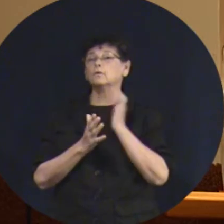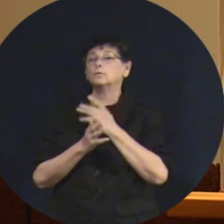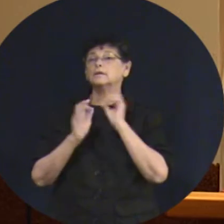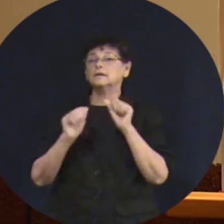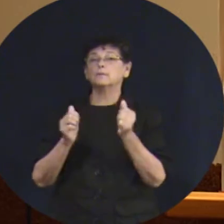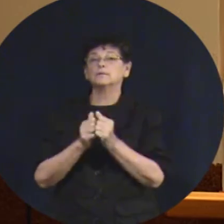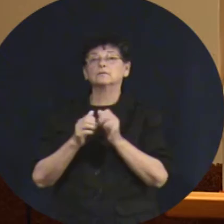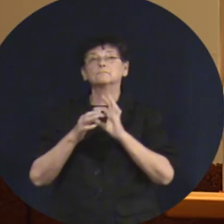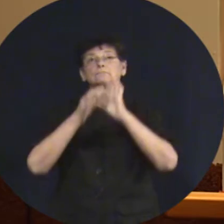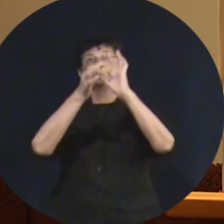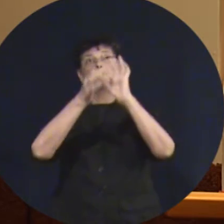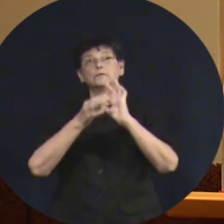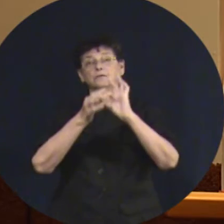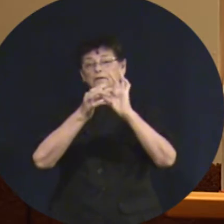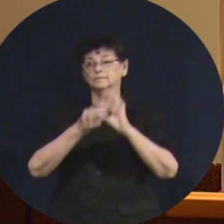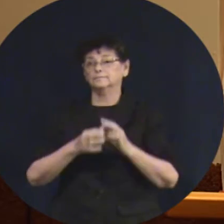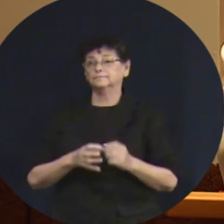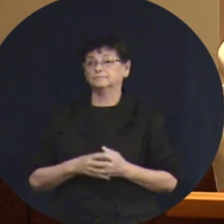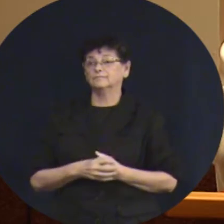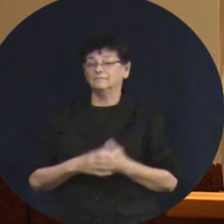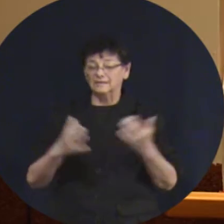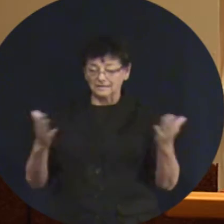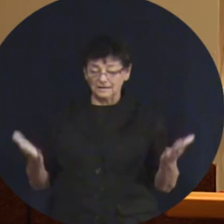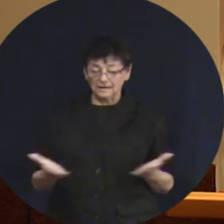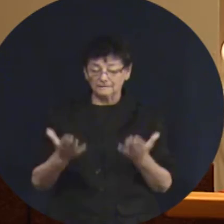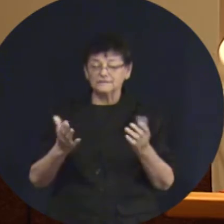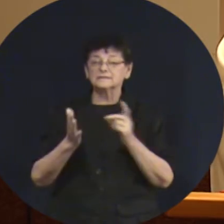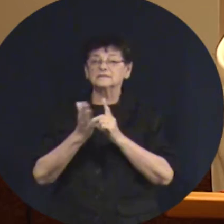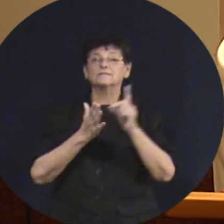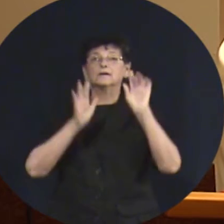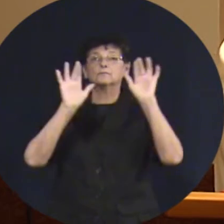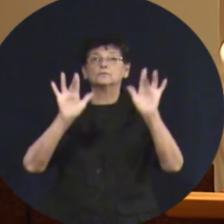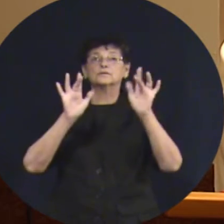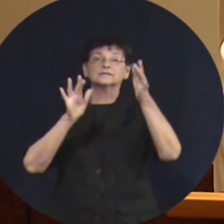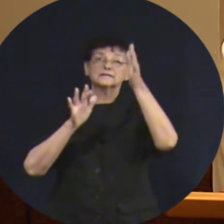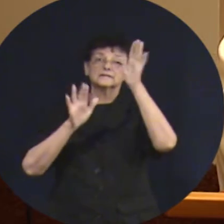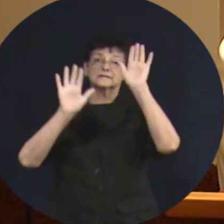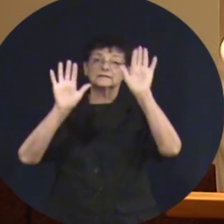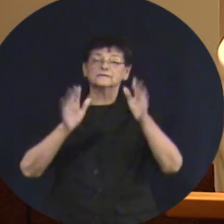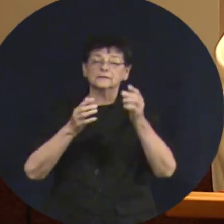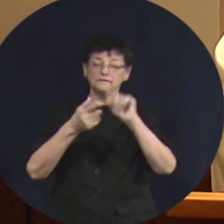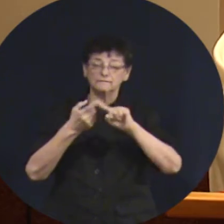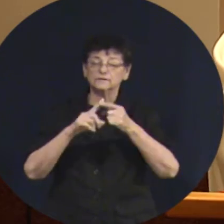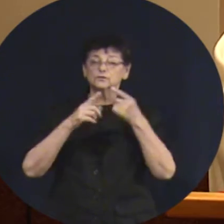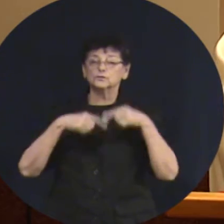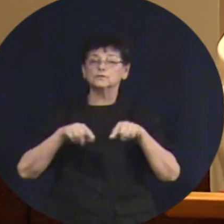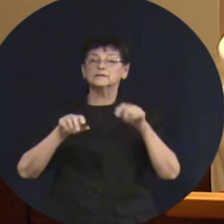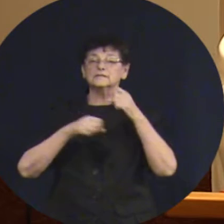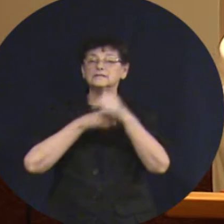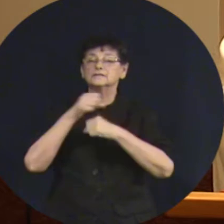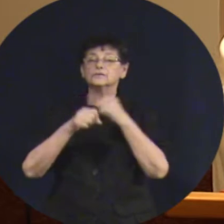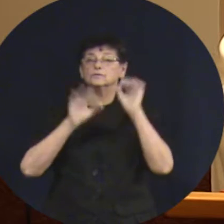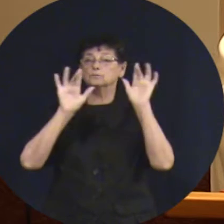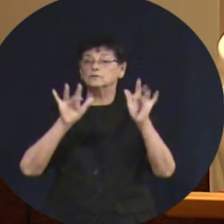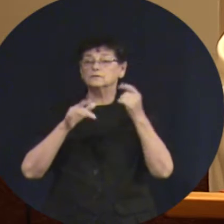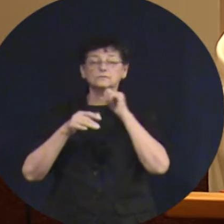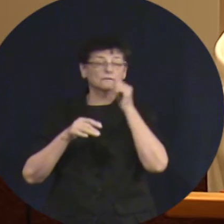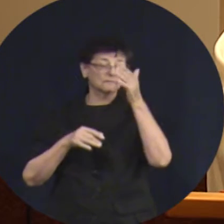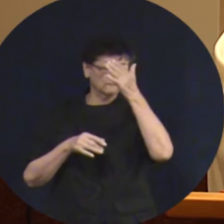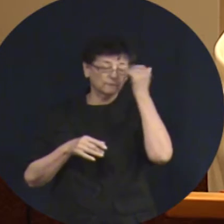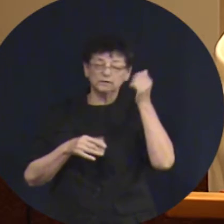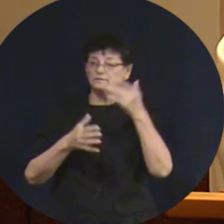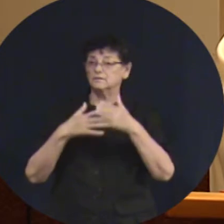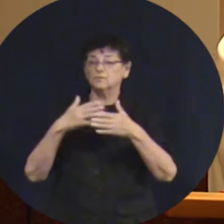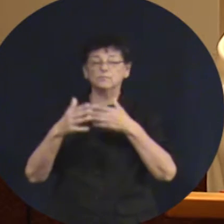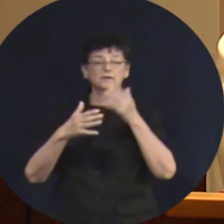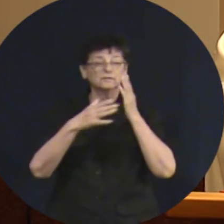be with him. On this Divine Mercy Sunday, friends, and during this year of mercy, never forget that despite